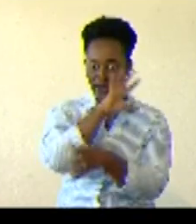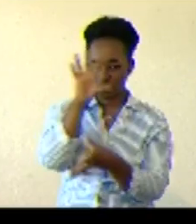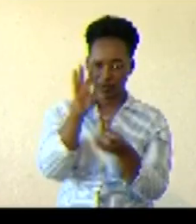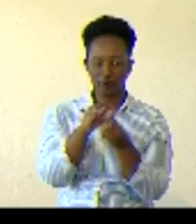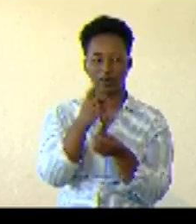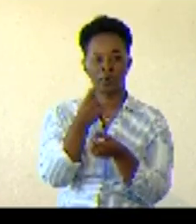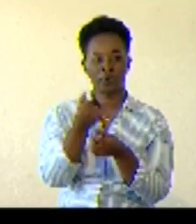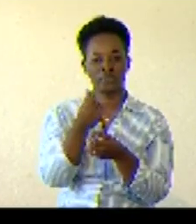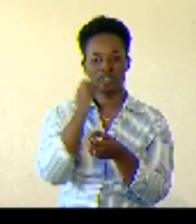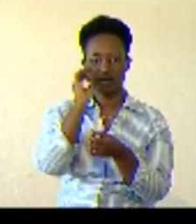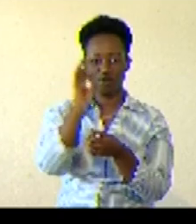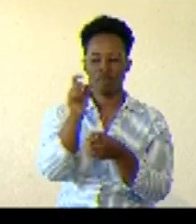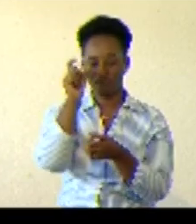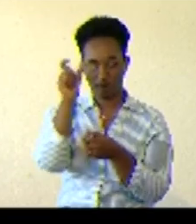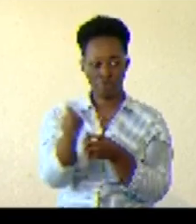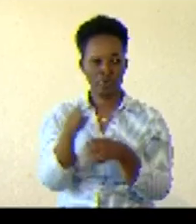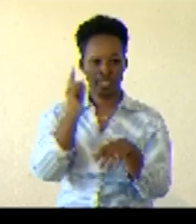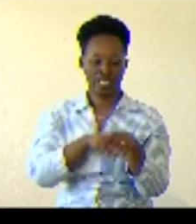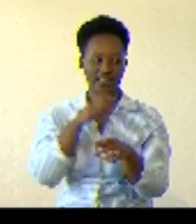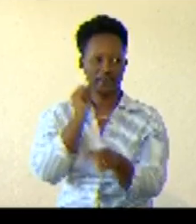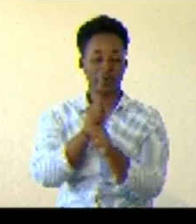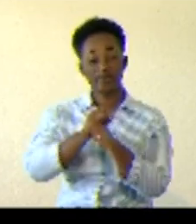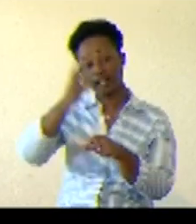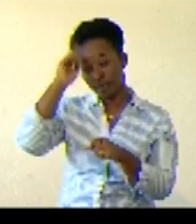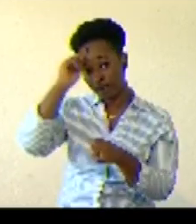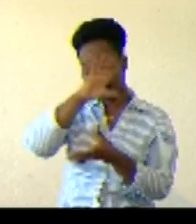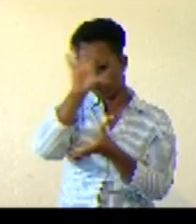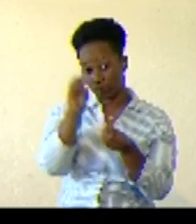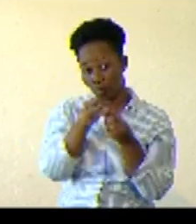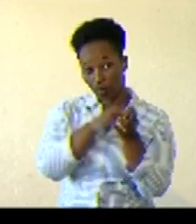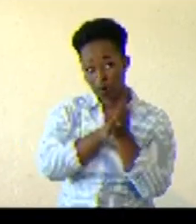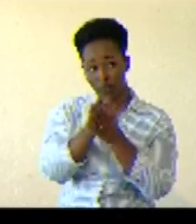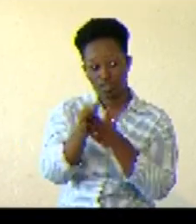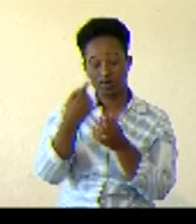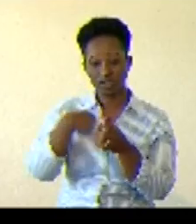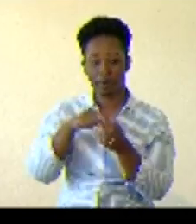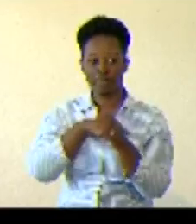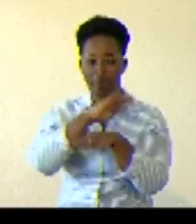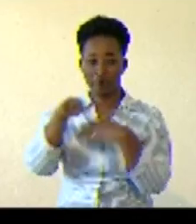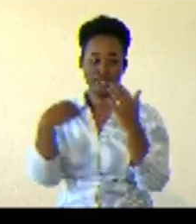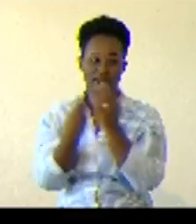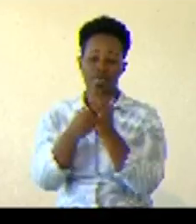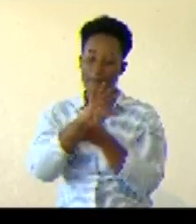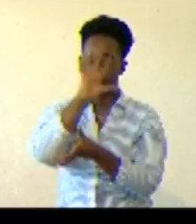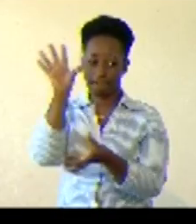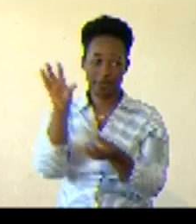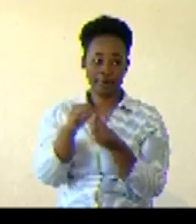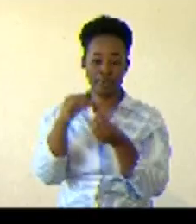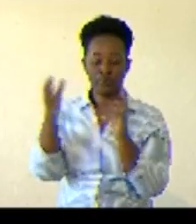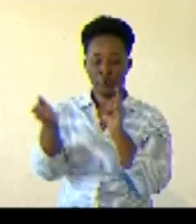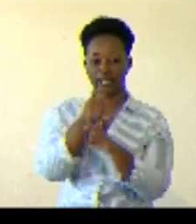farm incurred during production. Remember total costs? We have grouped them because to get